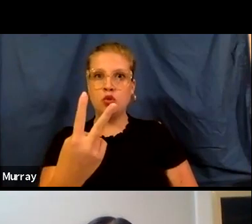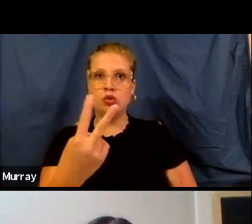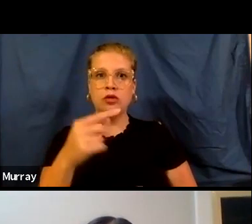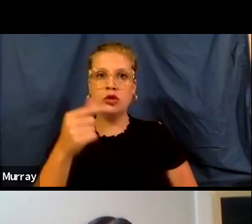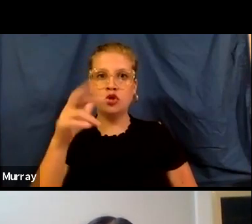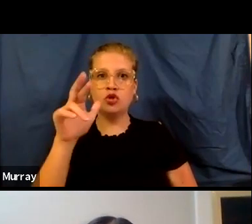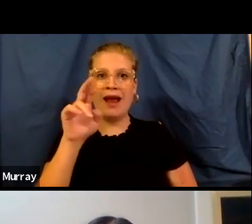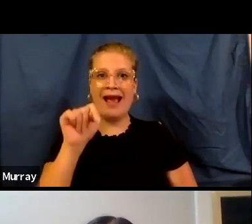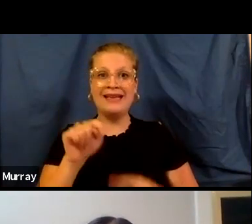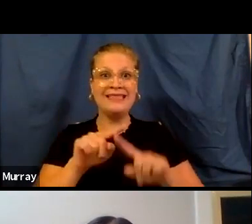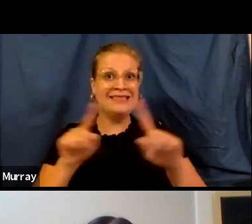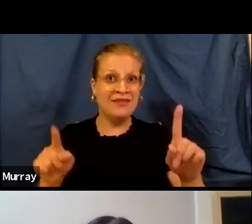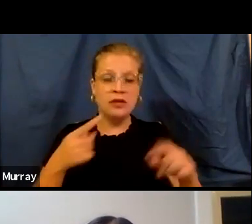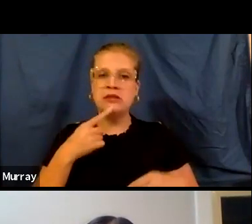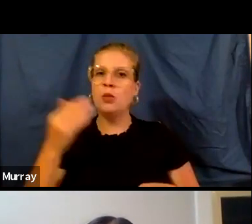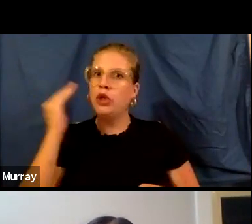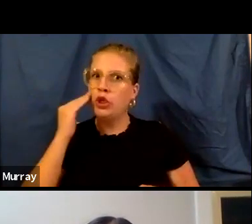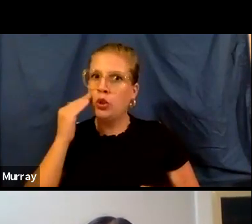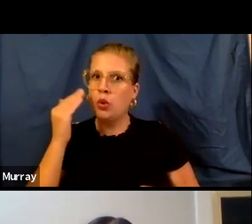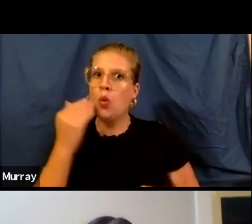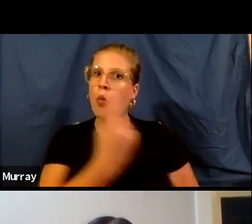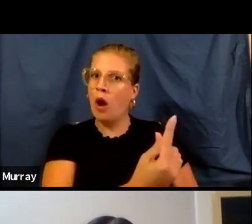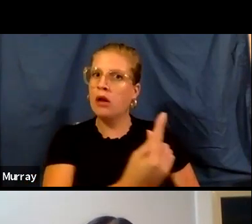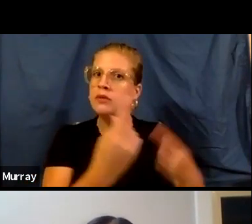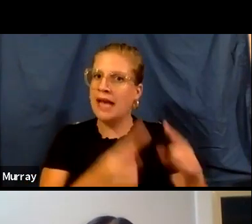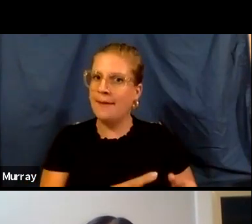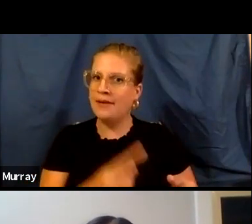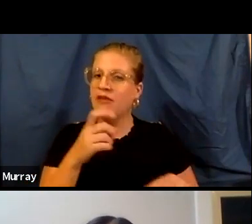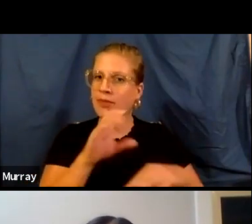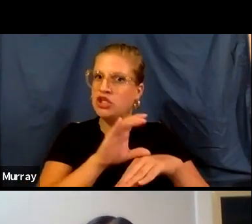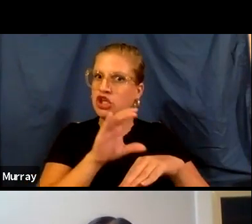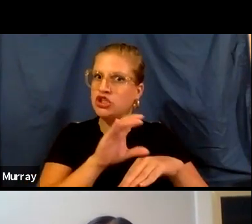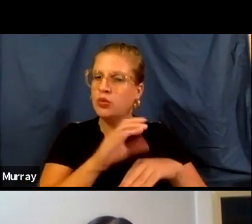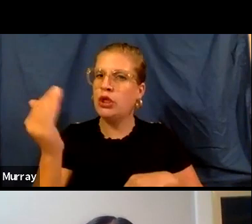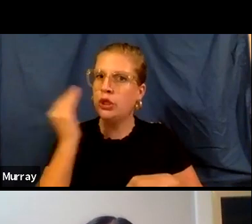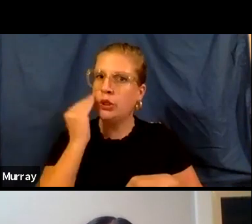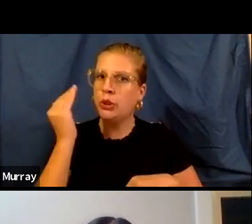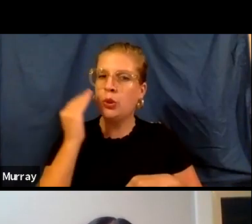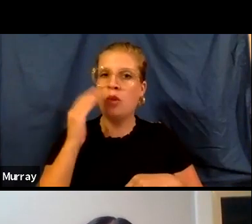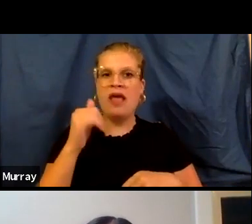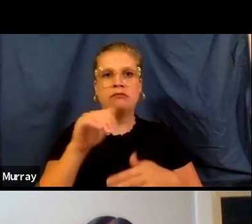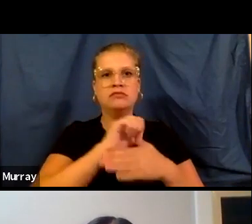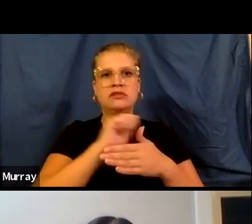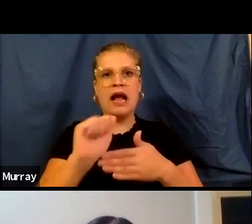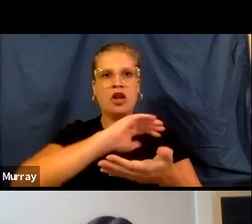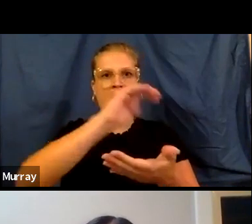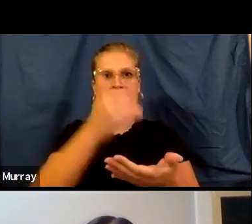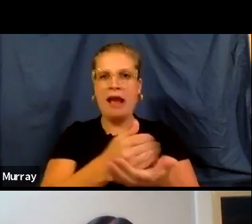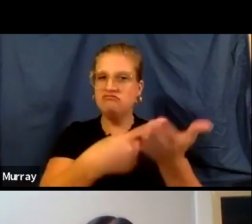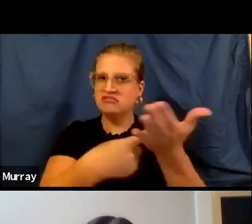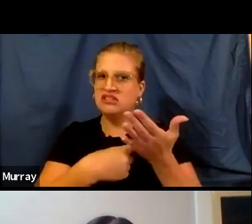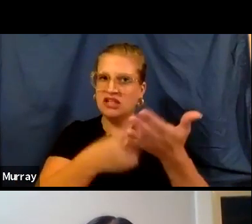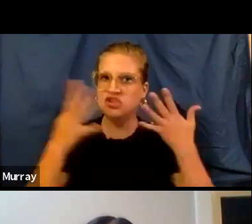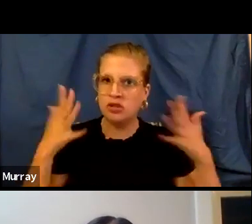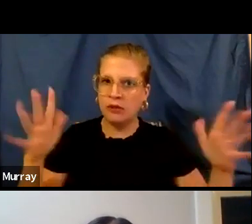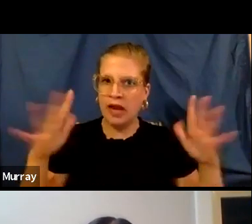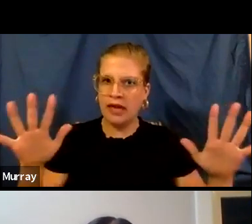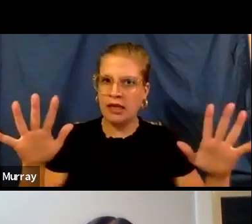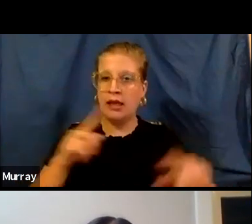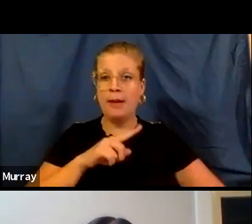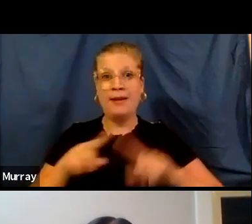we were aware that one was coming, you know, from the church. We were aware of that dollar amount and had discussed that, but